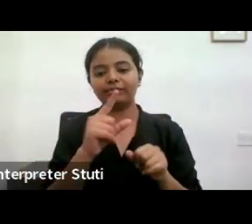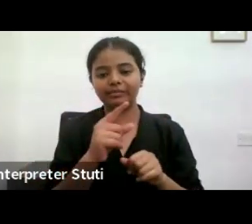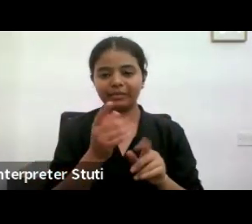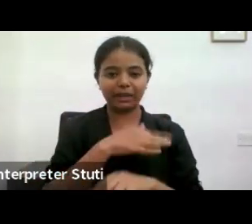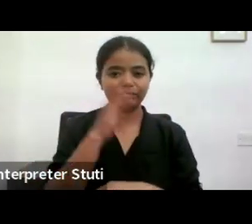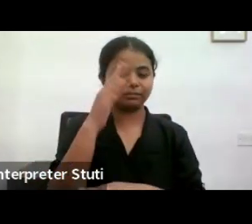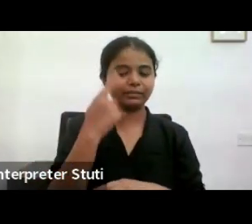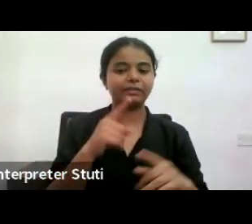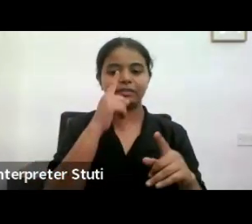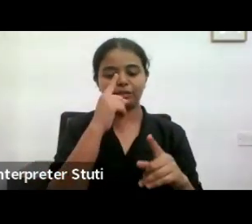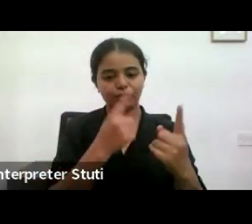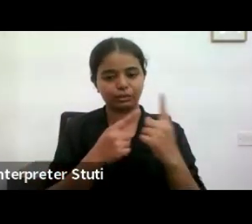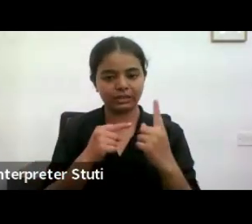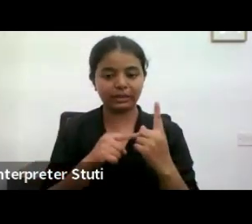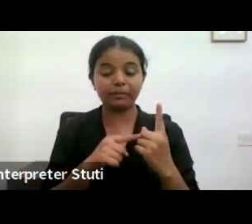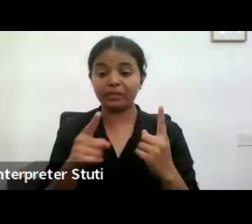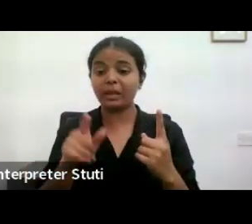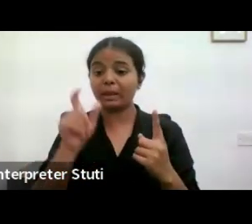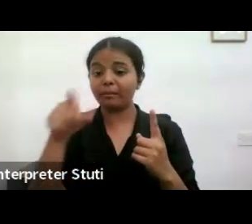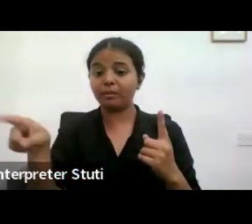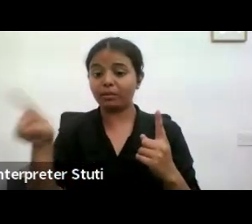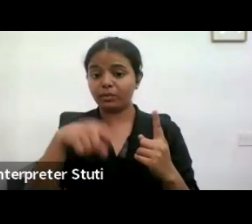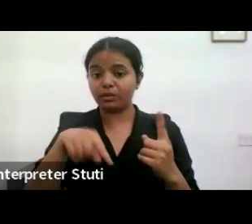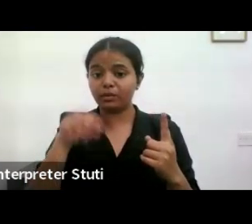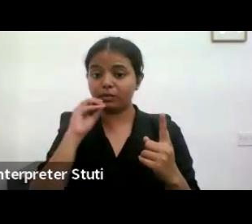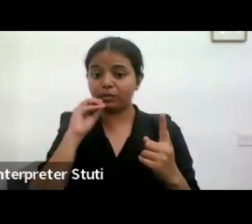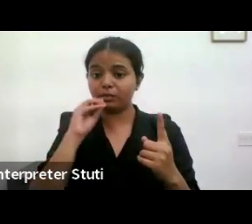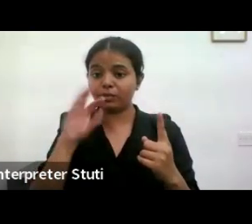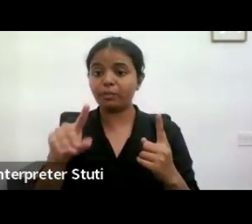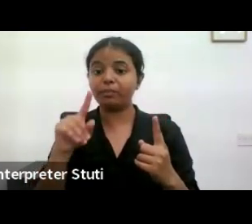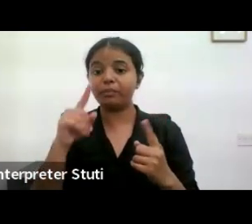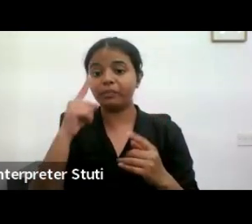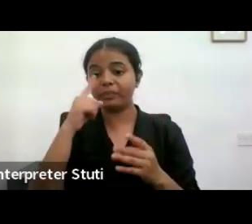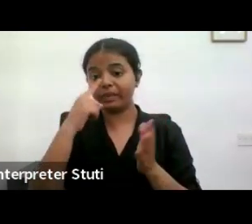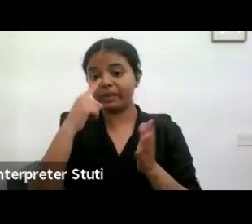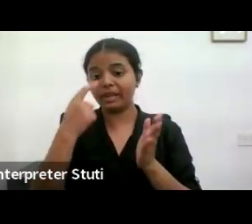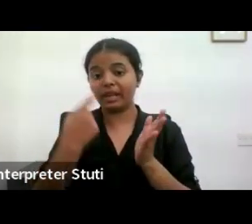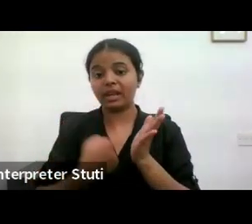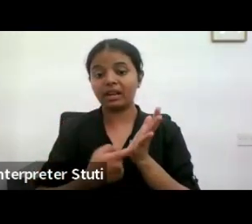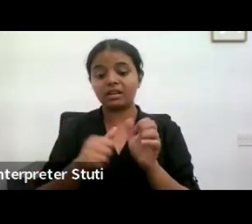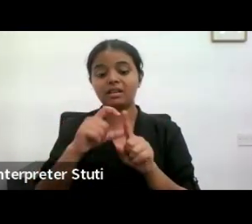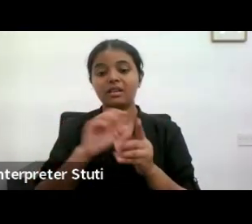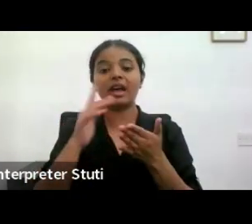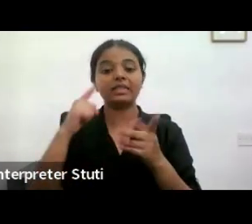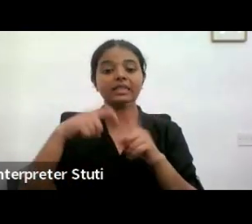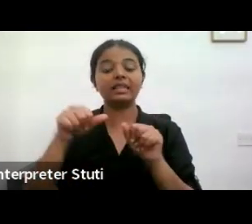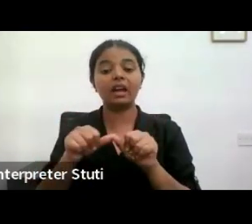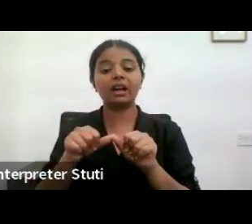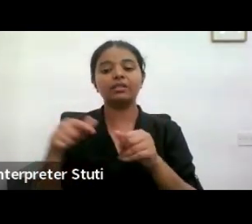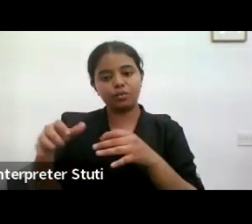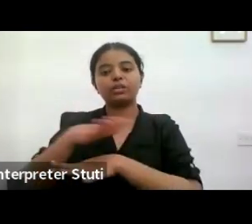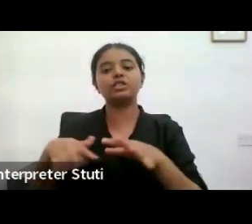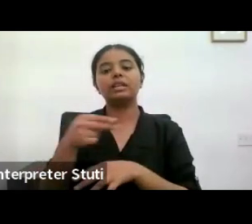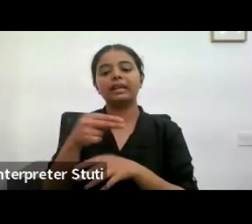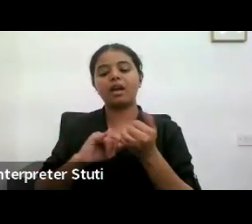I'm going to just remind people that Radhika is the founder of a community-based organization that works directly with children